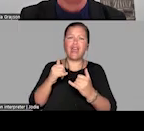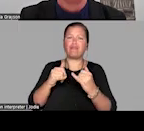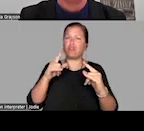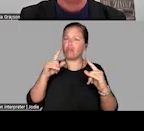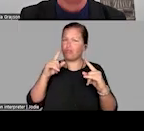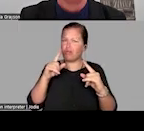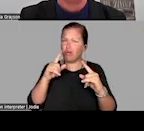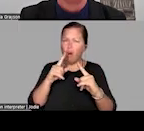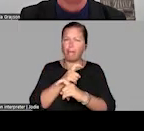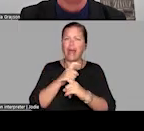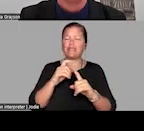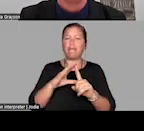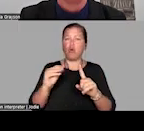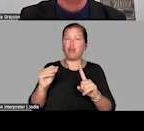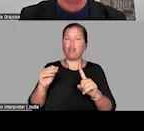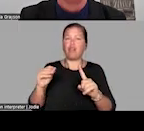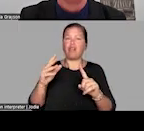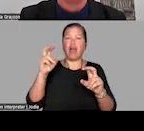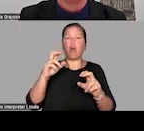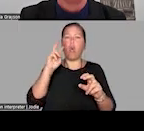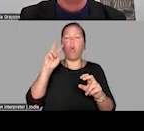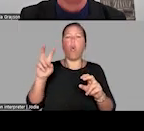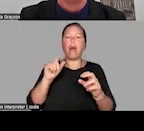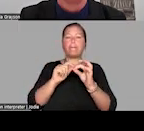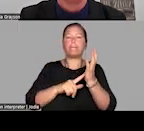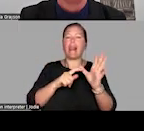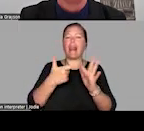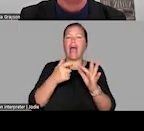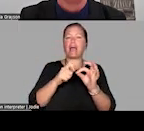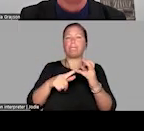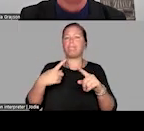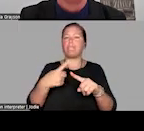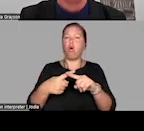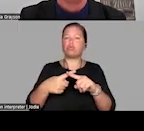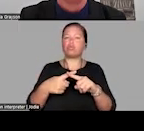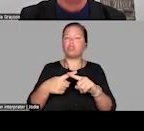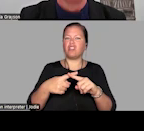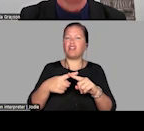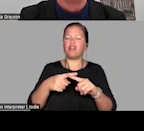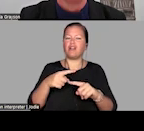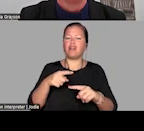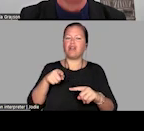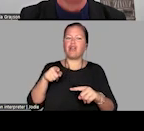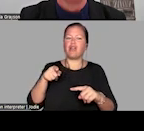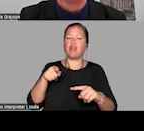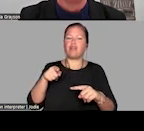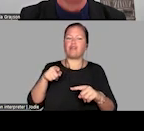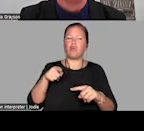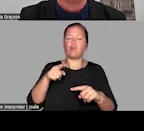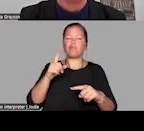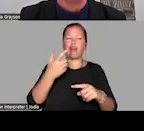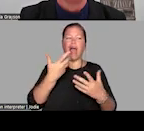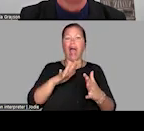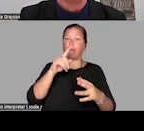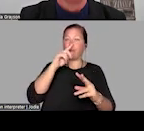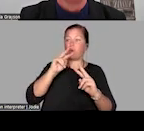model with it's a black box. Many people claim that that it's the analogy people giving these days